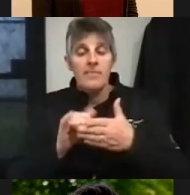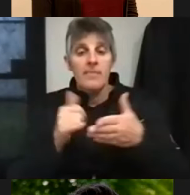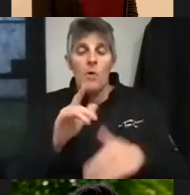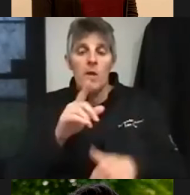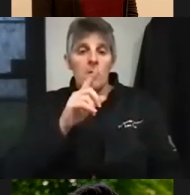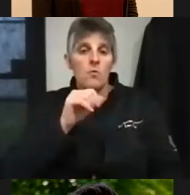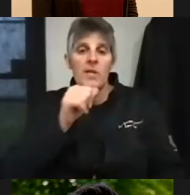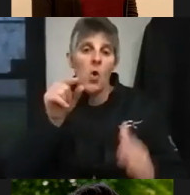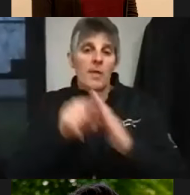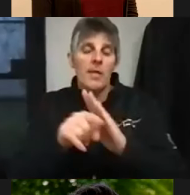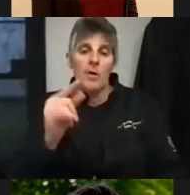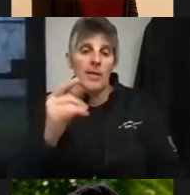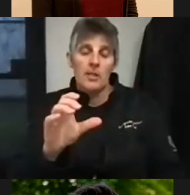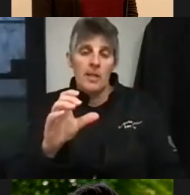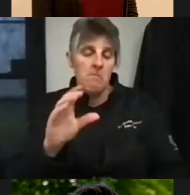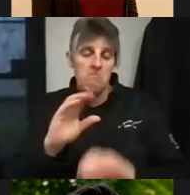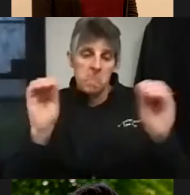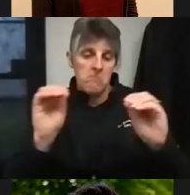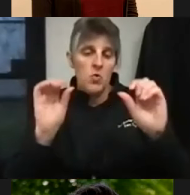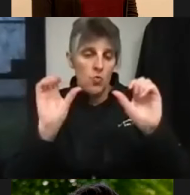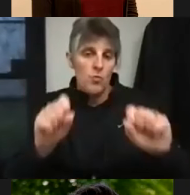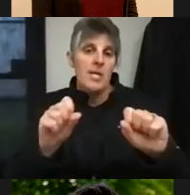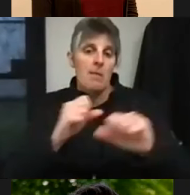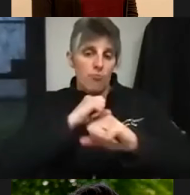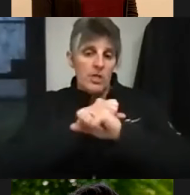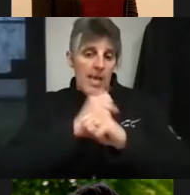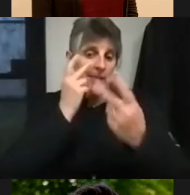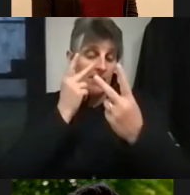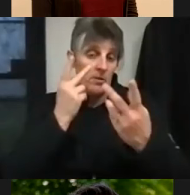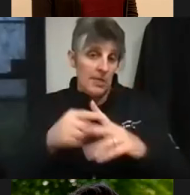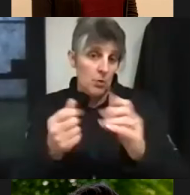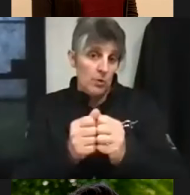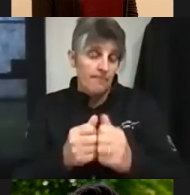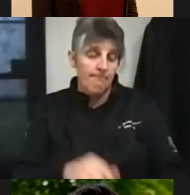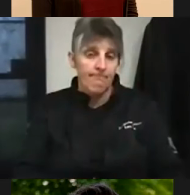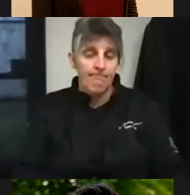kill retinal ganglion cells at all, so we can protect the vision from the first place.